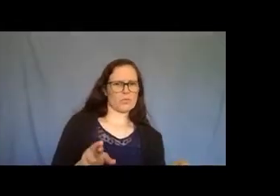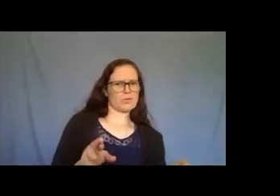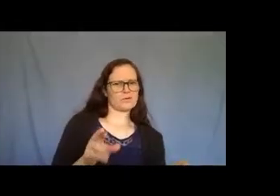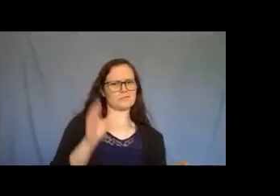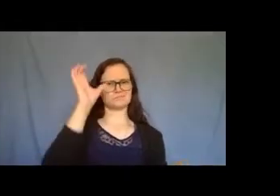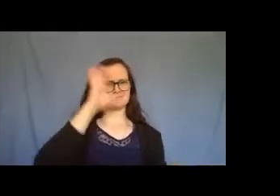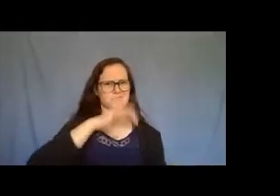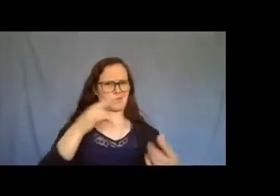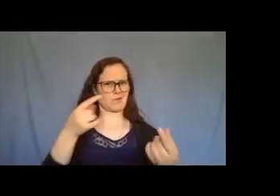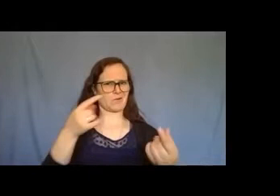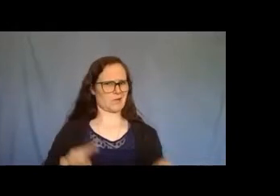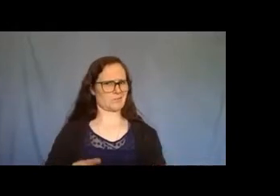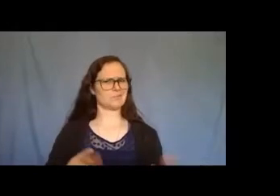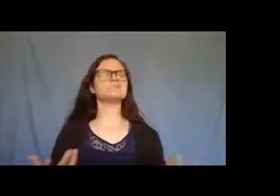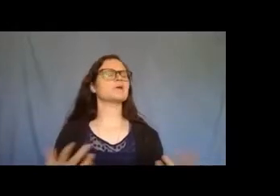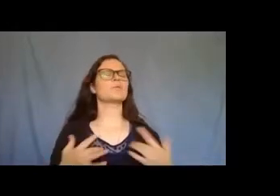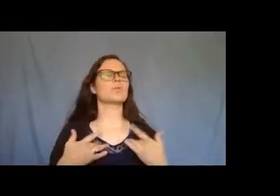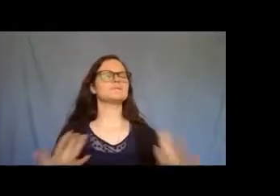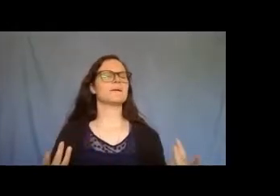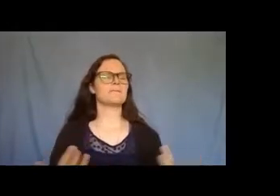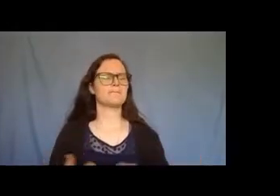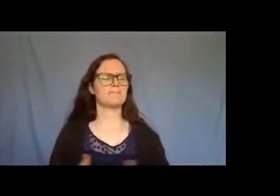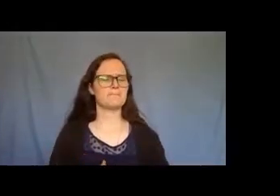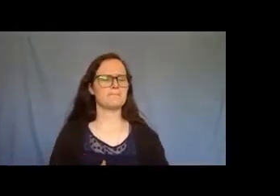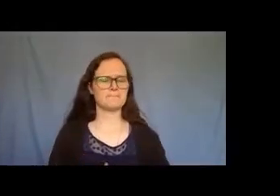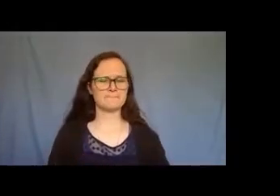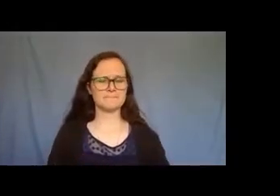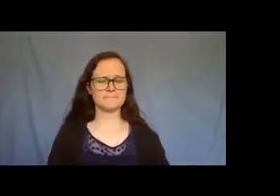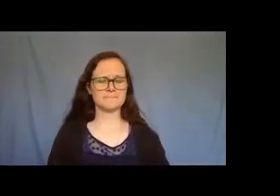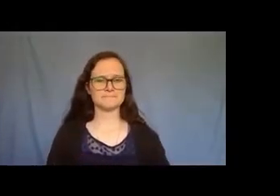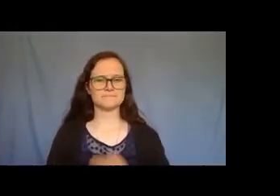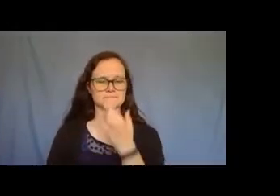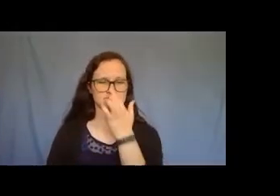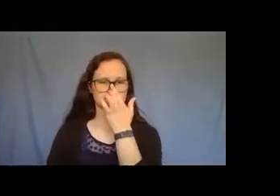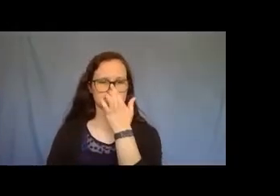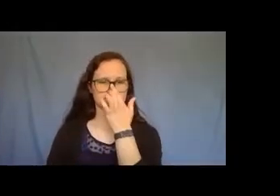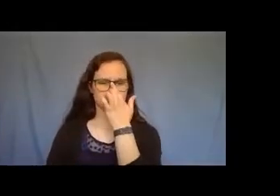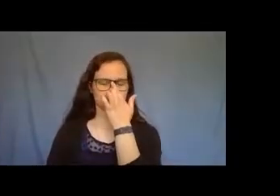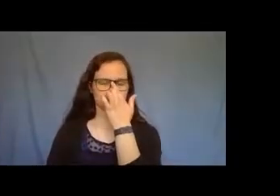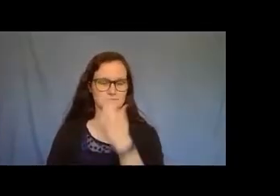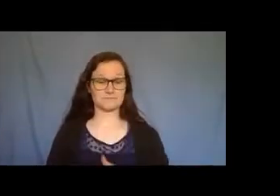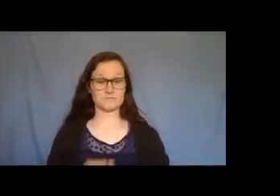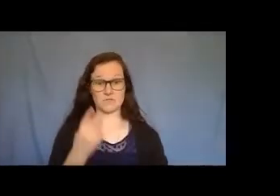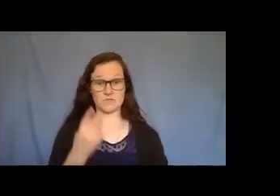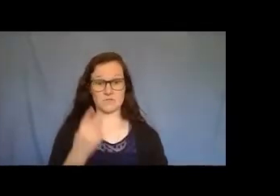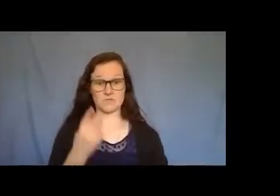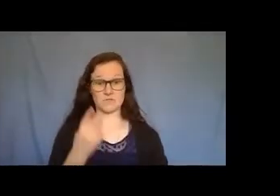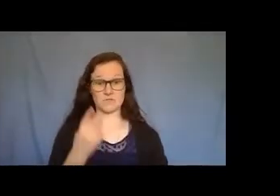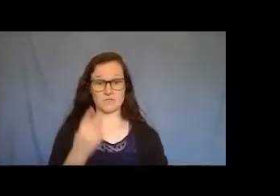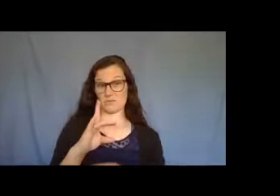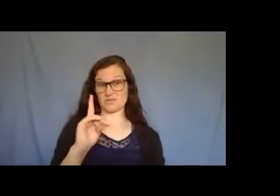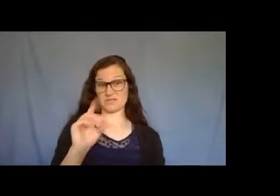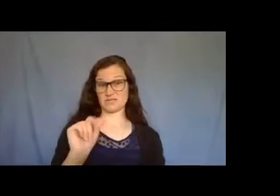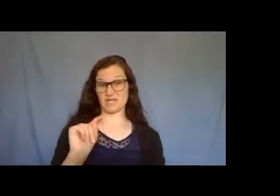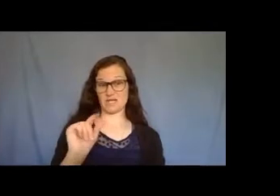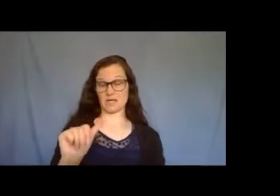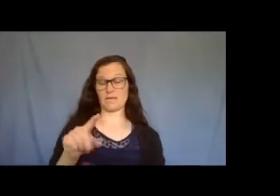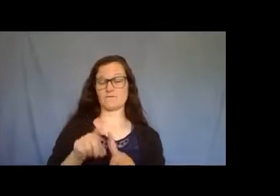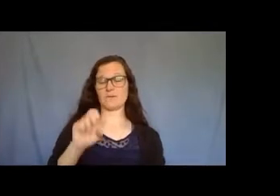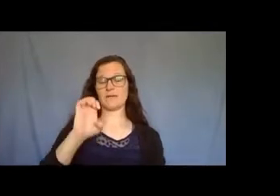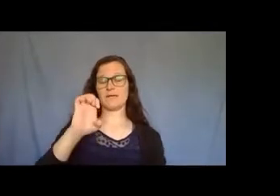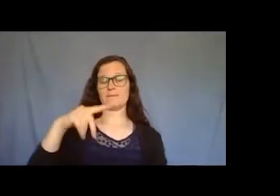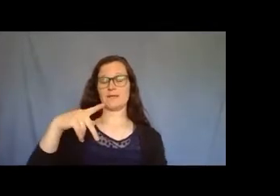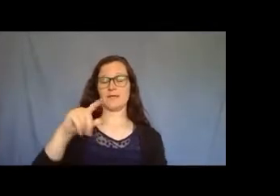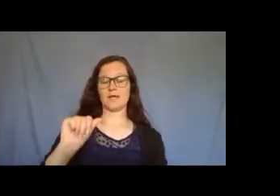pattern that we've seen in the past? So looking at the available data from EPA's water quality